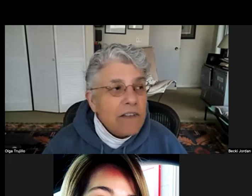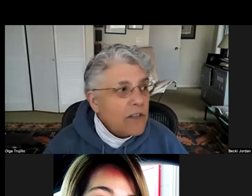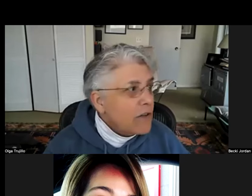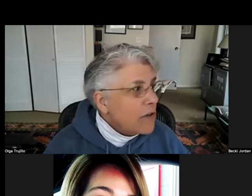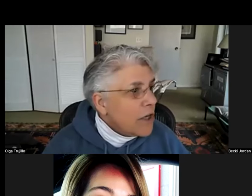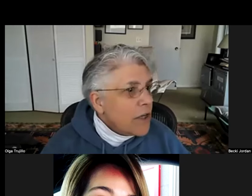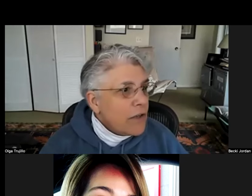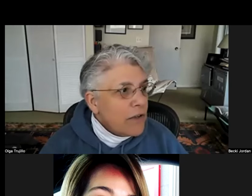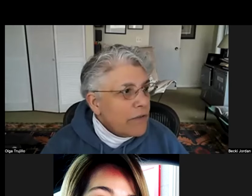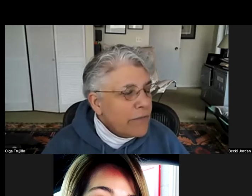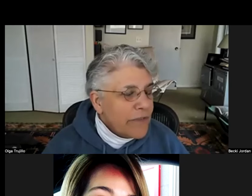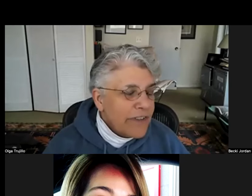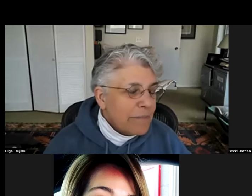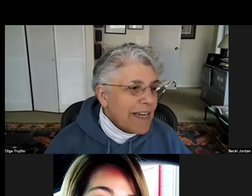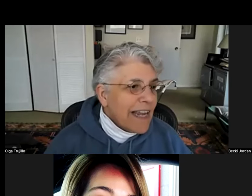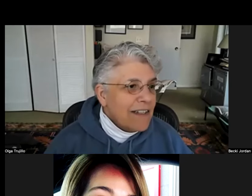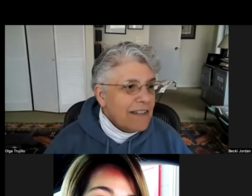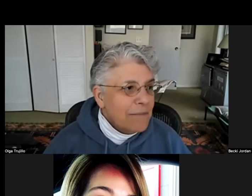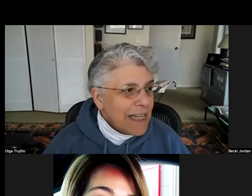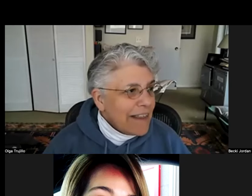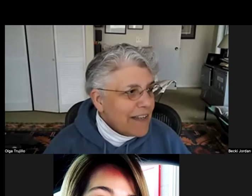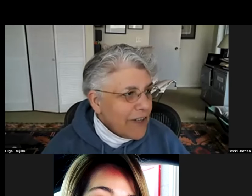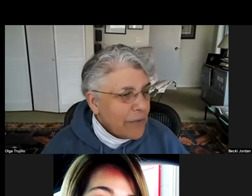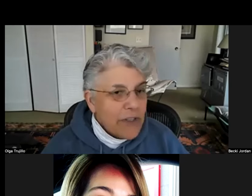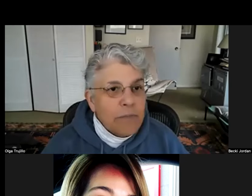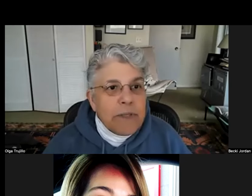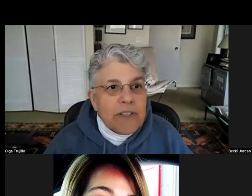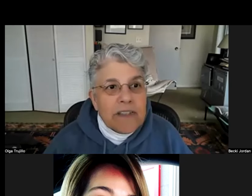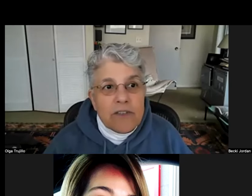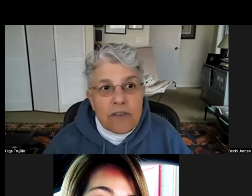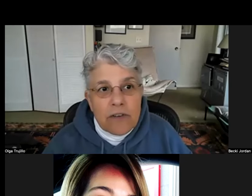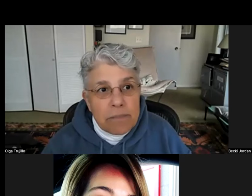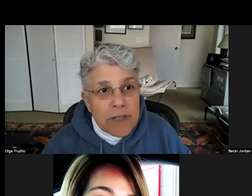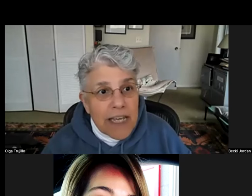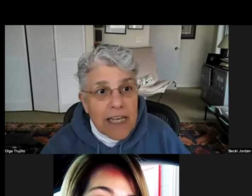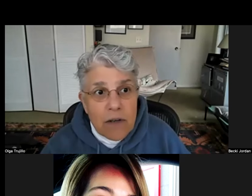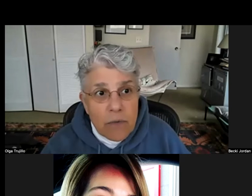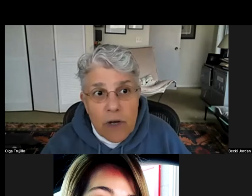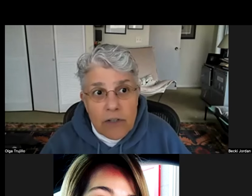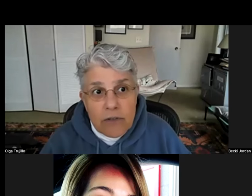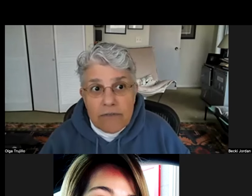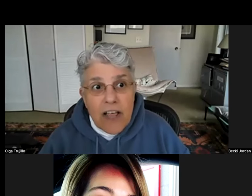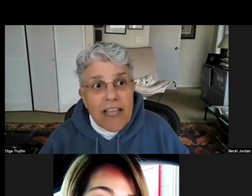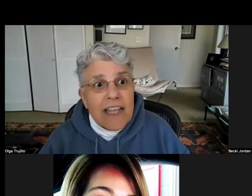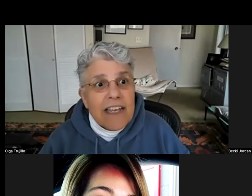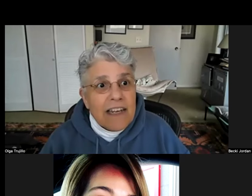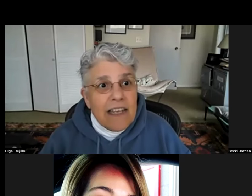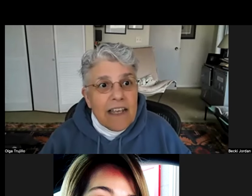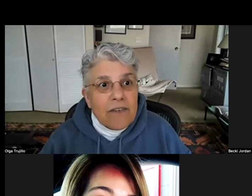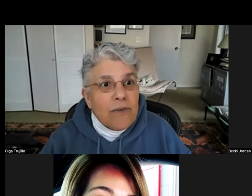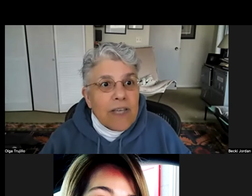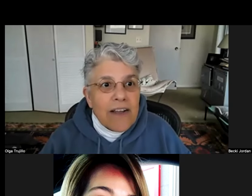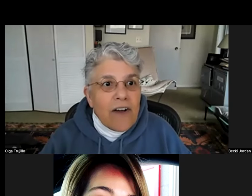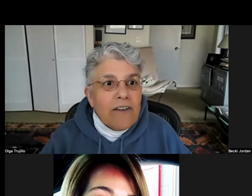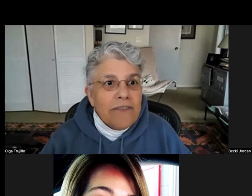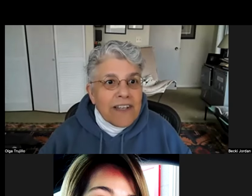is this is a bad analogy, but I can't think of another one. You're building the plane while you're flying in it.